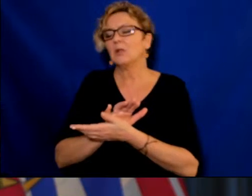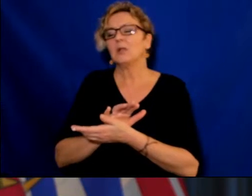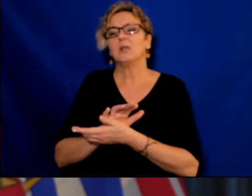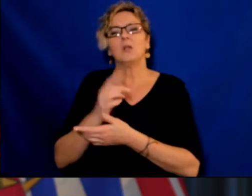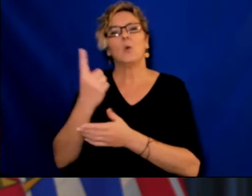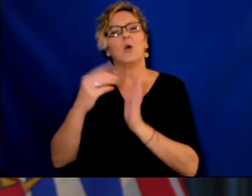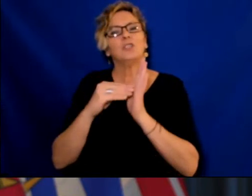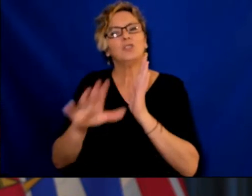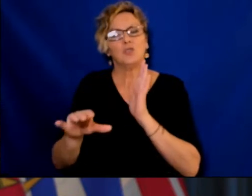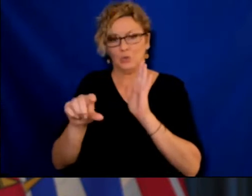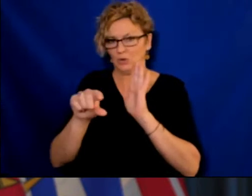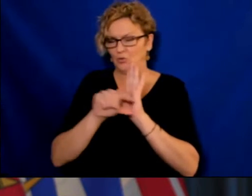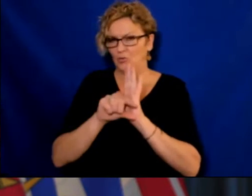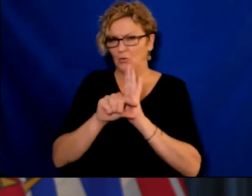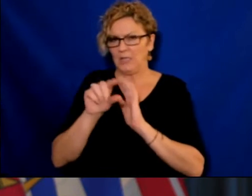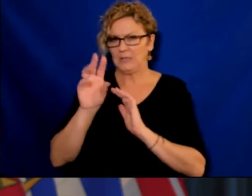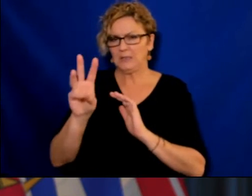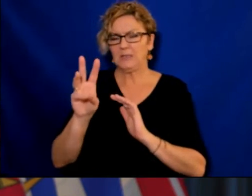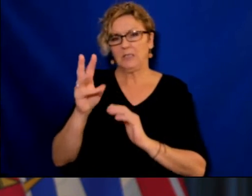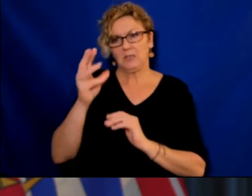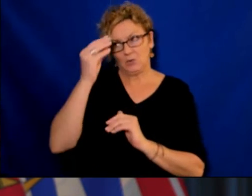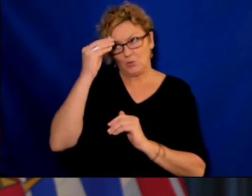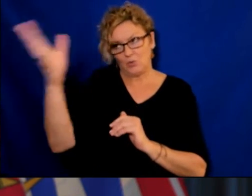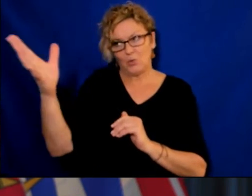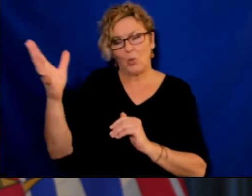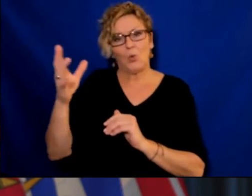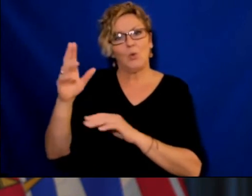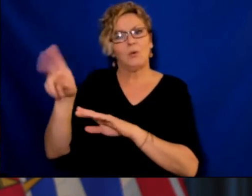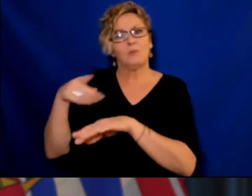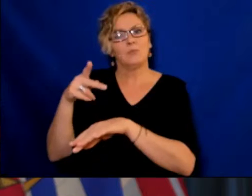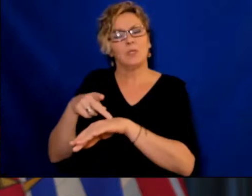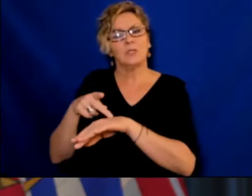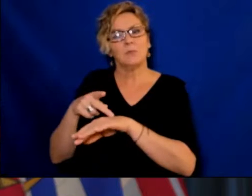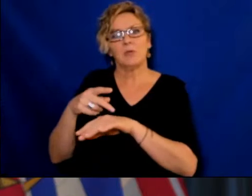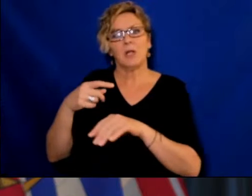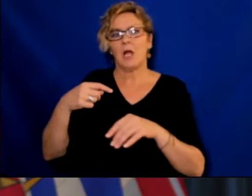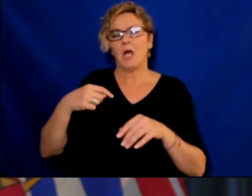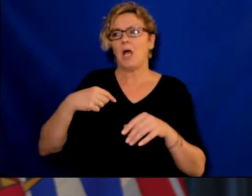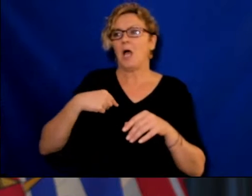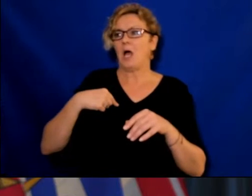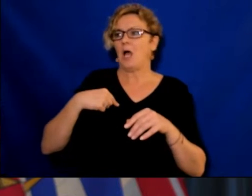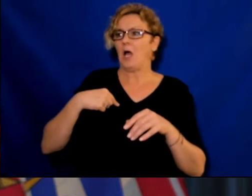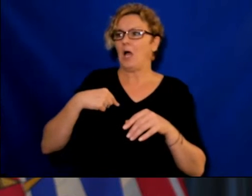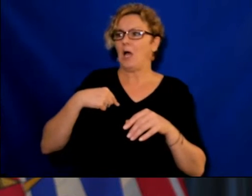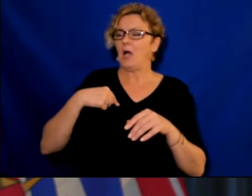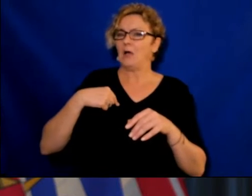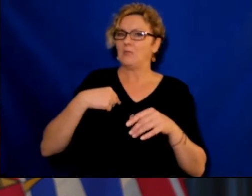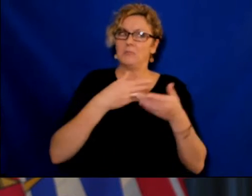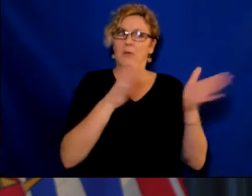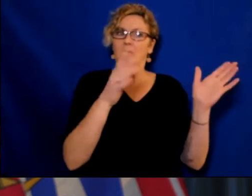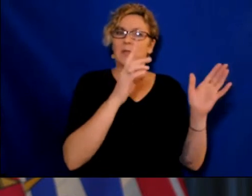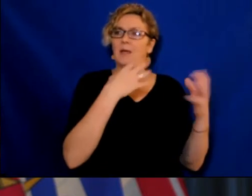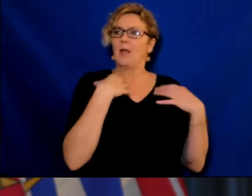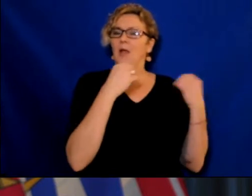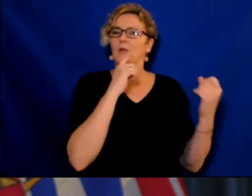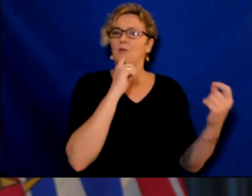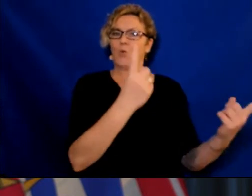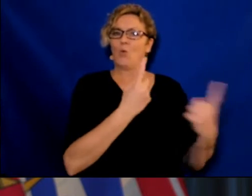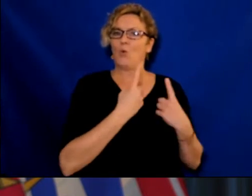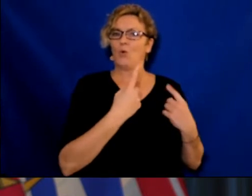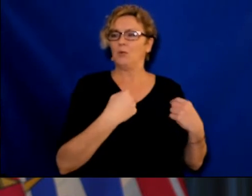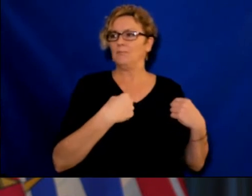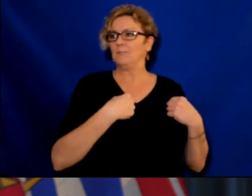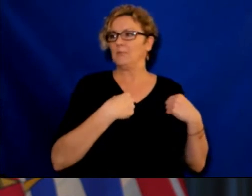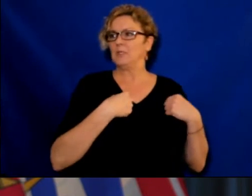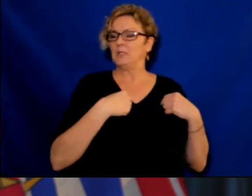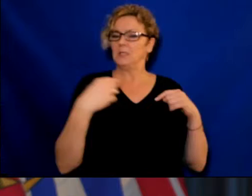after testing positive for COVID-19, and someone at Fraser Health told her it was okay for her to come back to school. So could you maybe